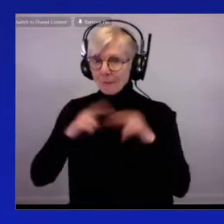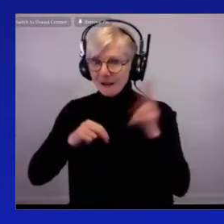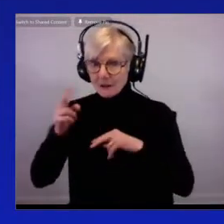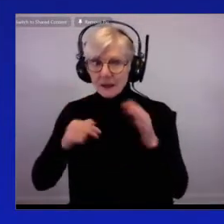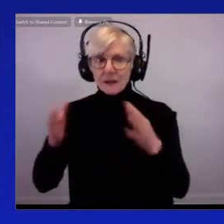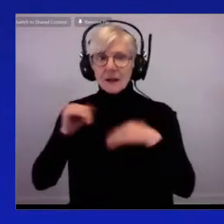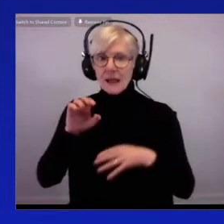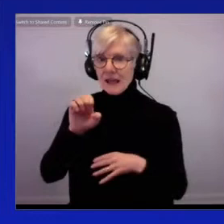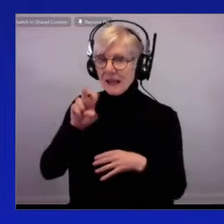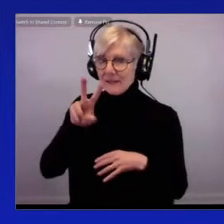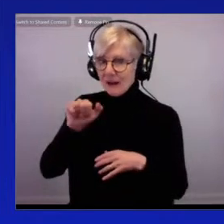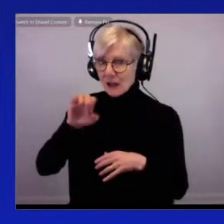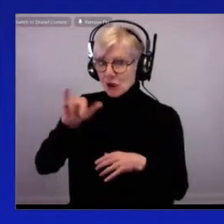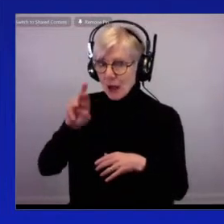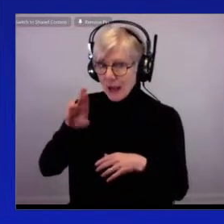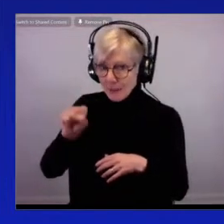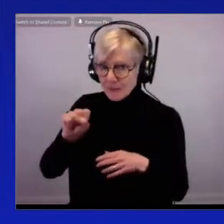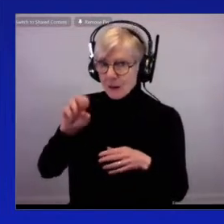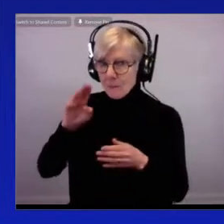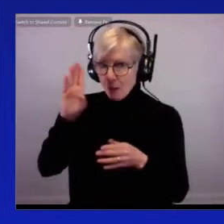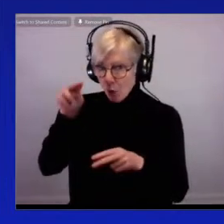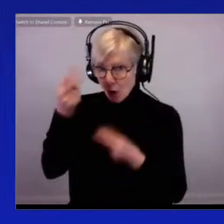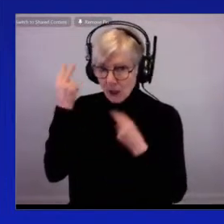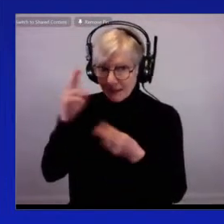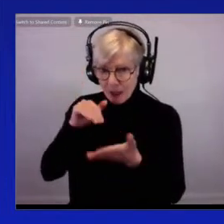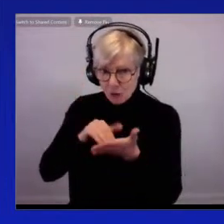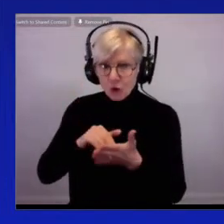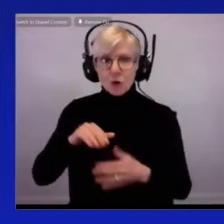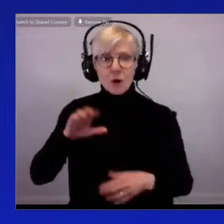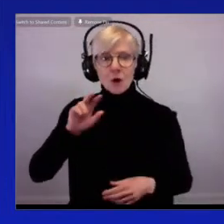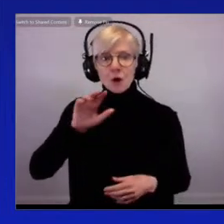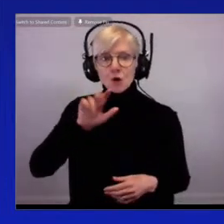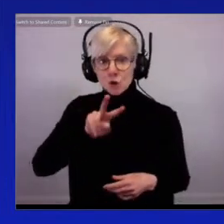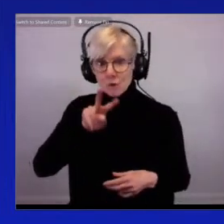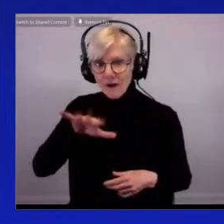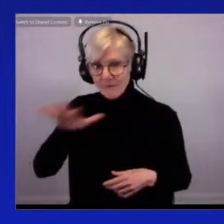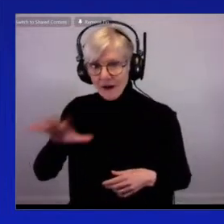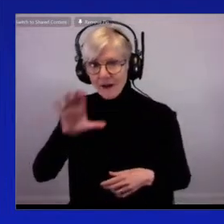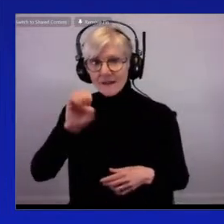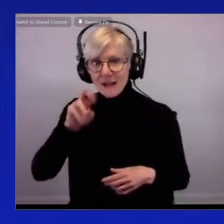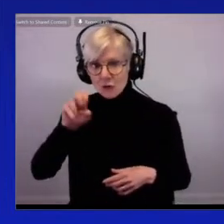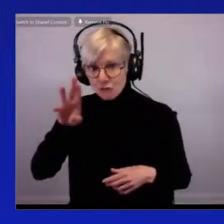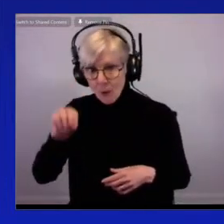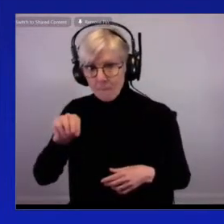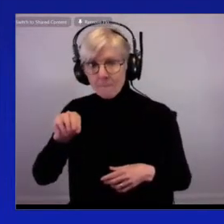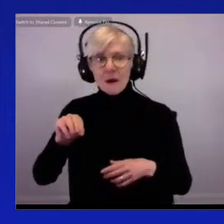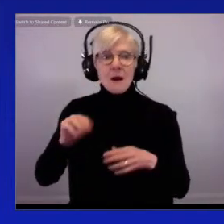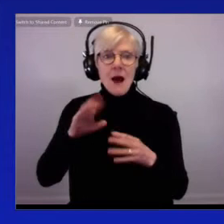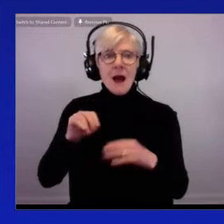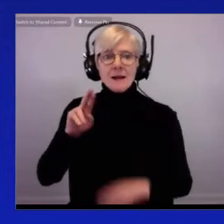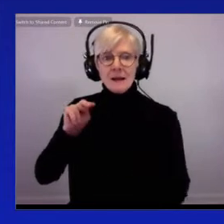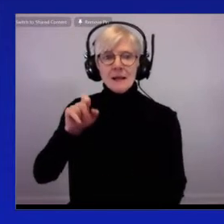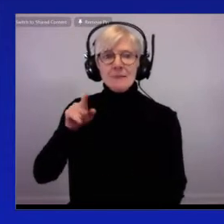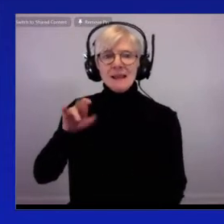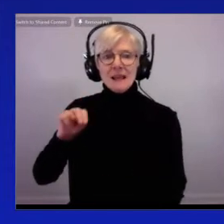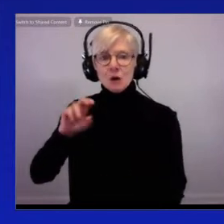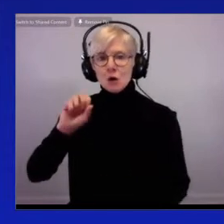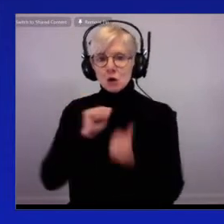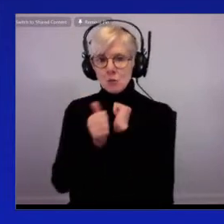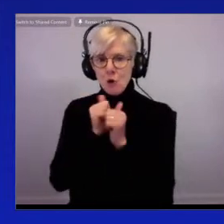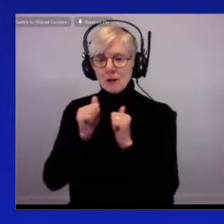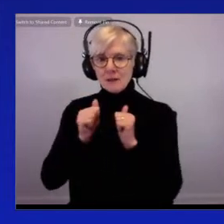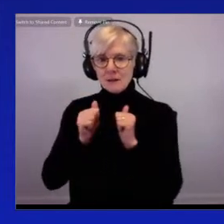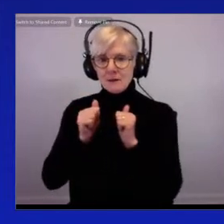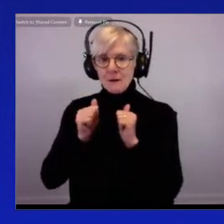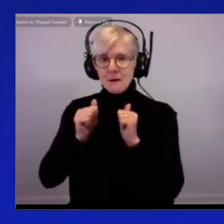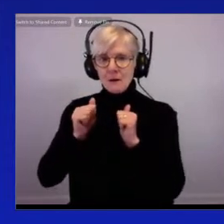there are specific provincial requirements for these sites. It's also important to note that under the provincial framework, there will be access